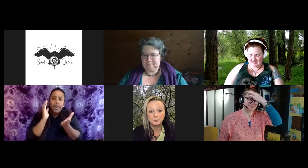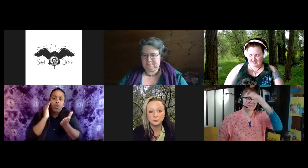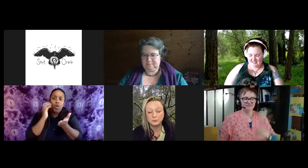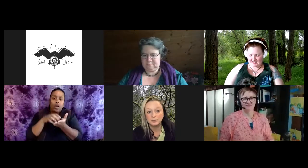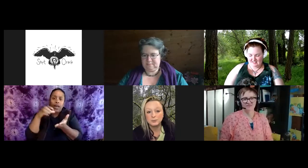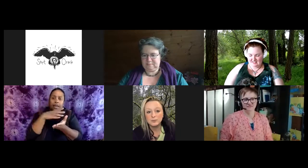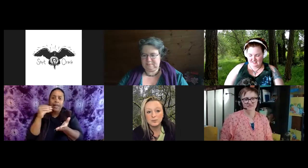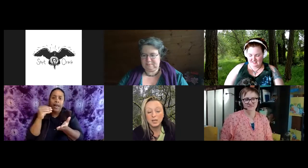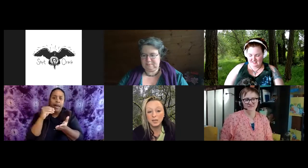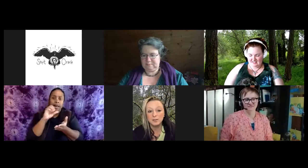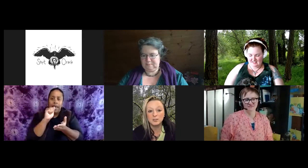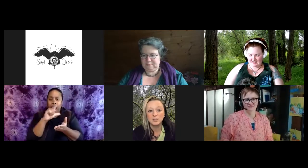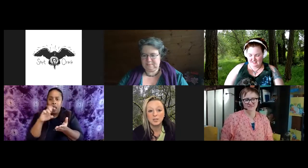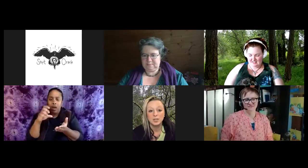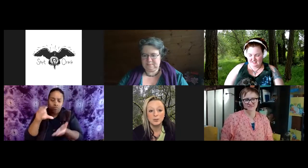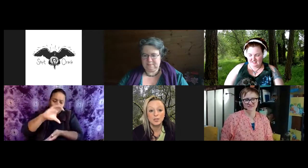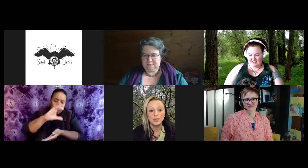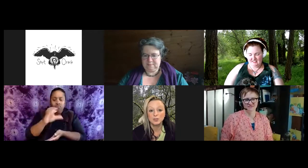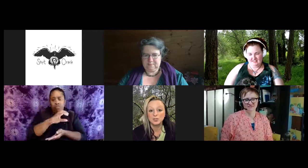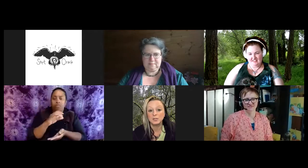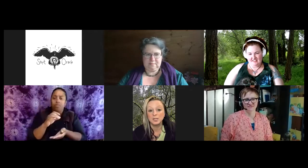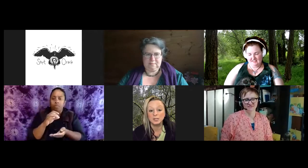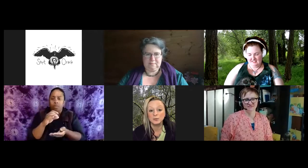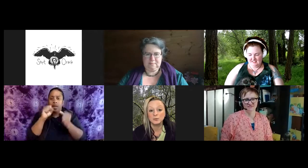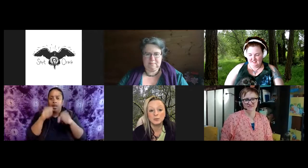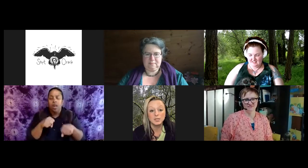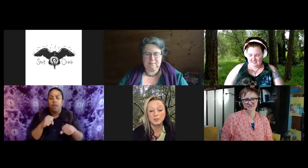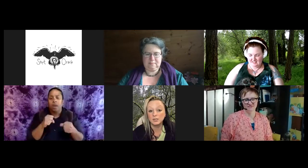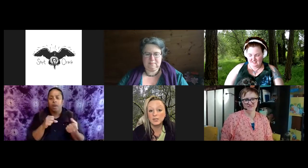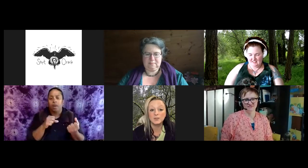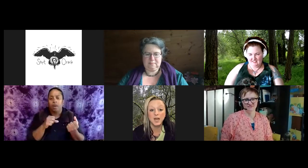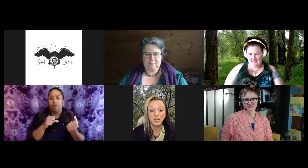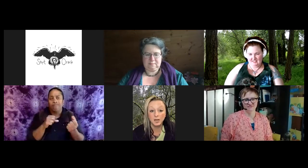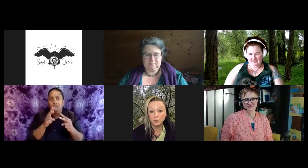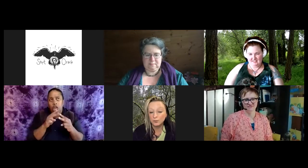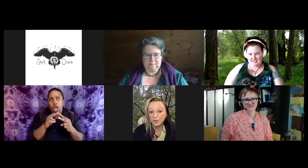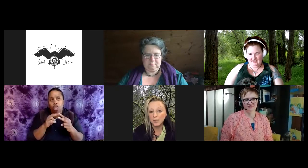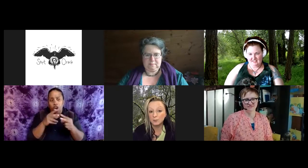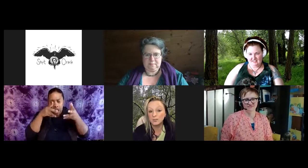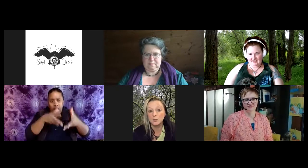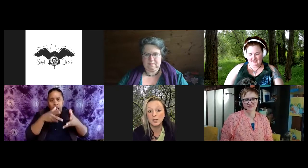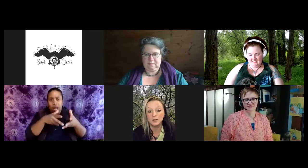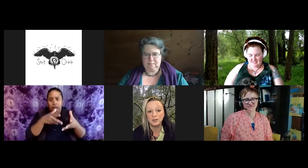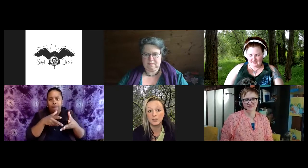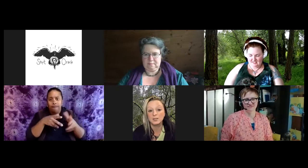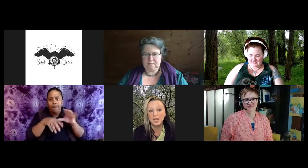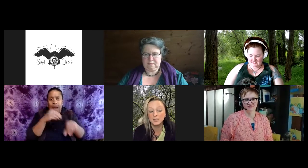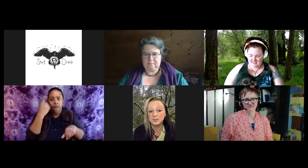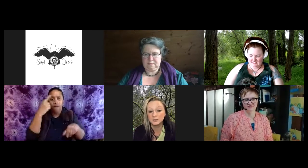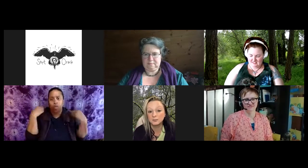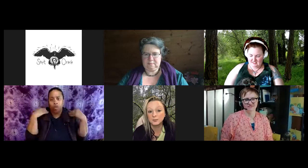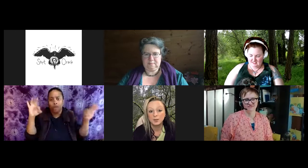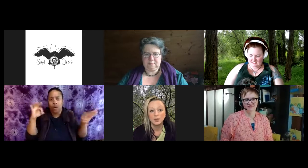ale. And you can actually either leave that out for them somewhere during the